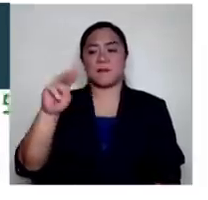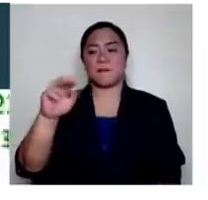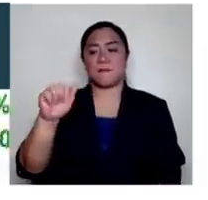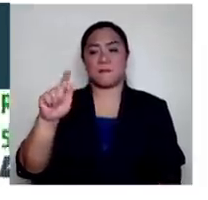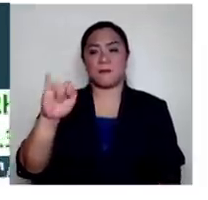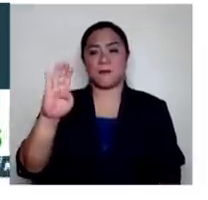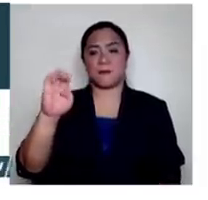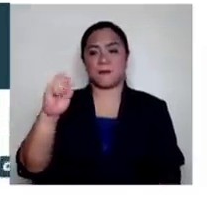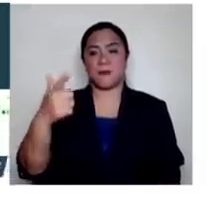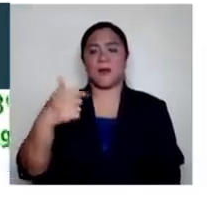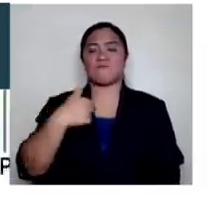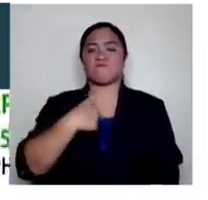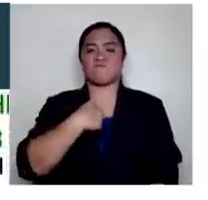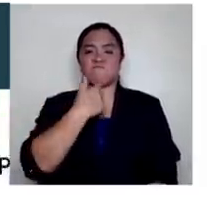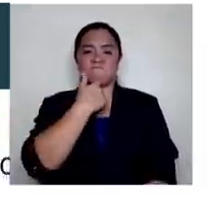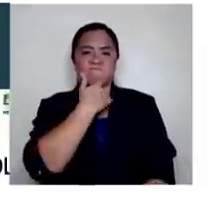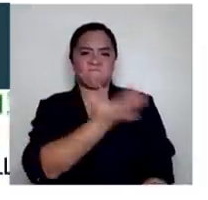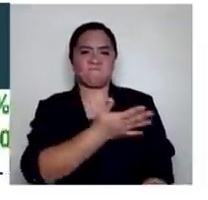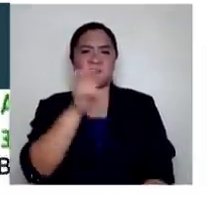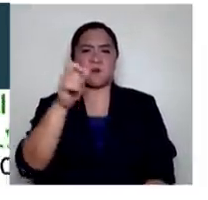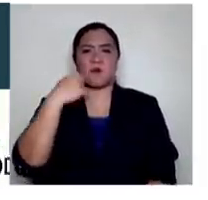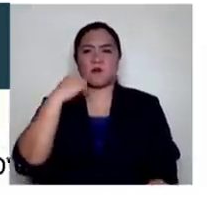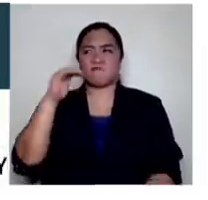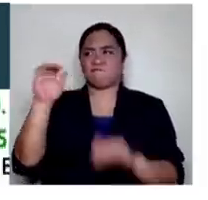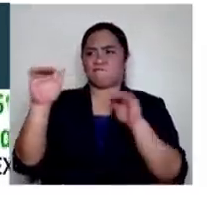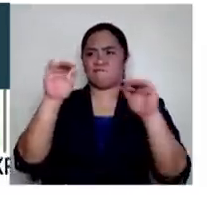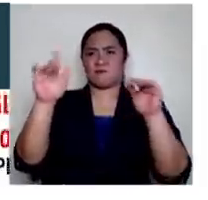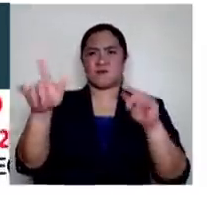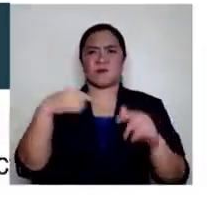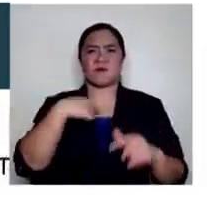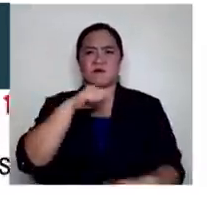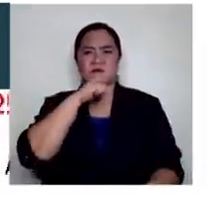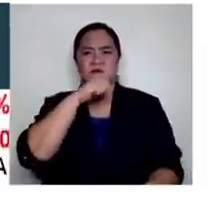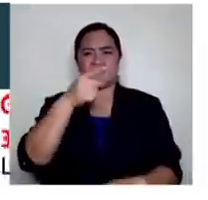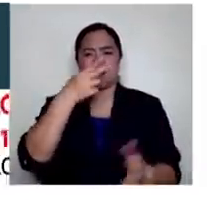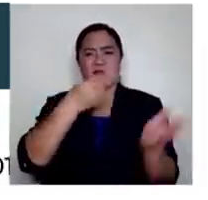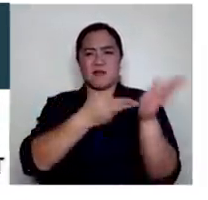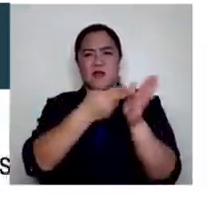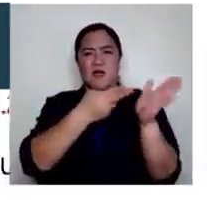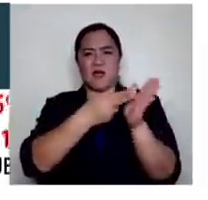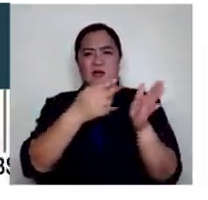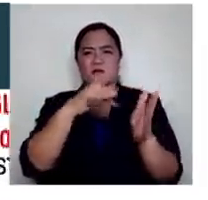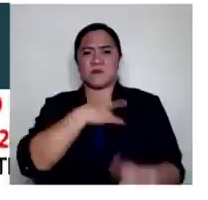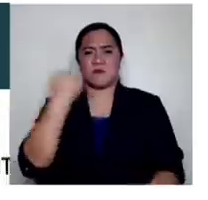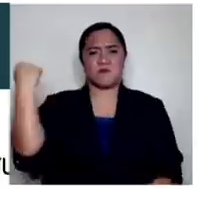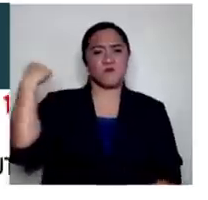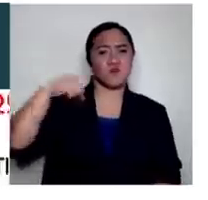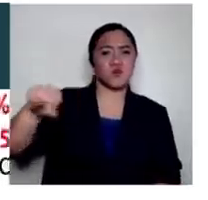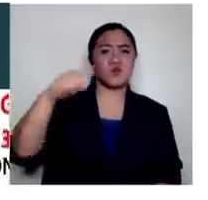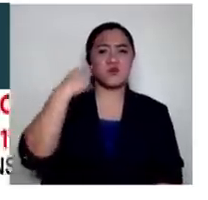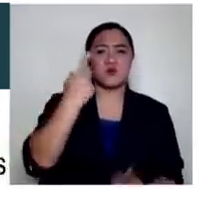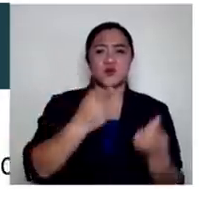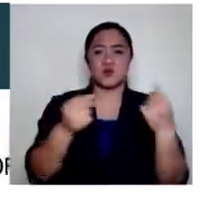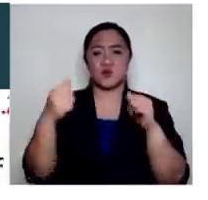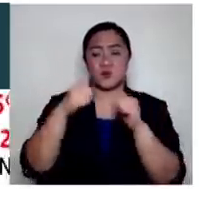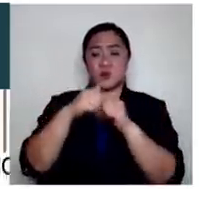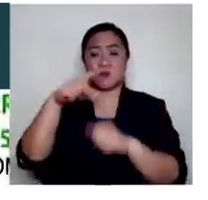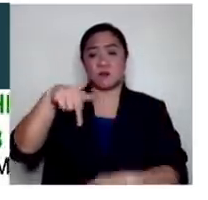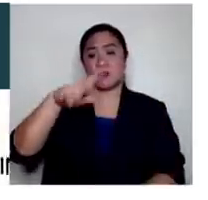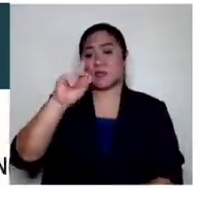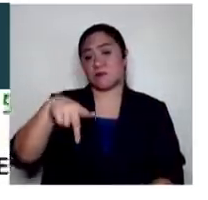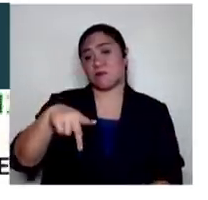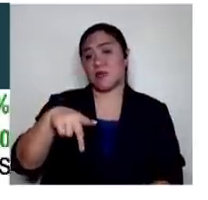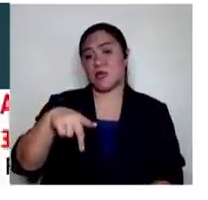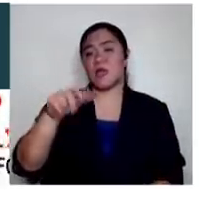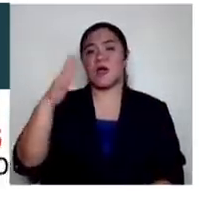these words to say. He's calling it a disloyal move, calls it the betrayal and abandonment of PDP Laban. That's pertaining to the move of